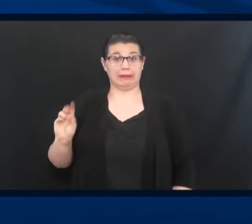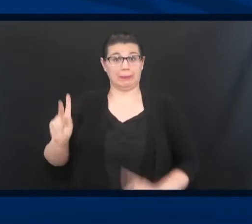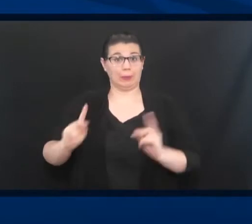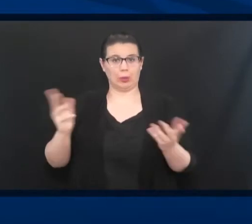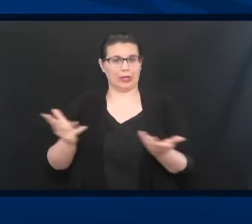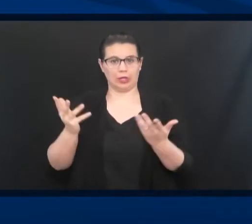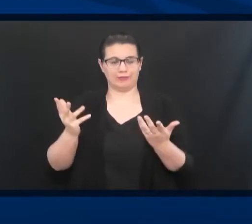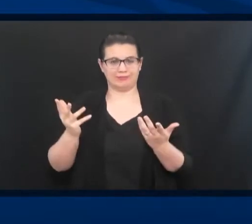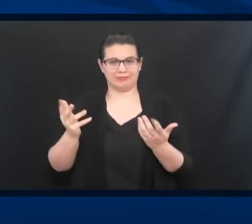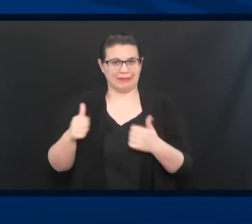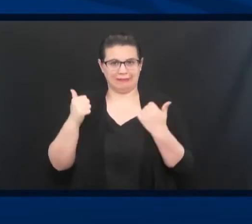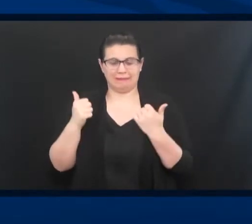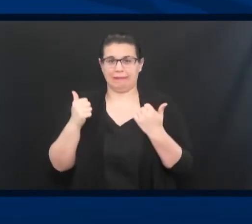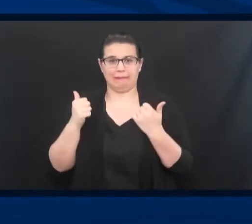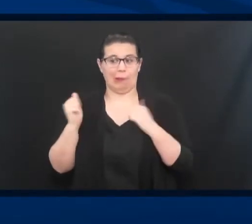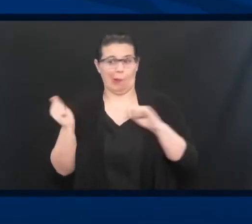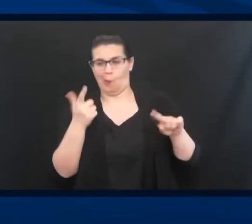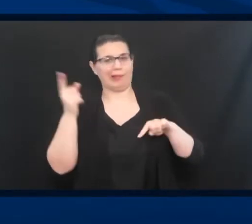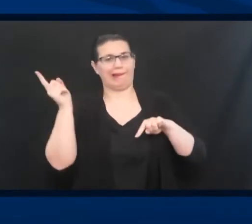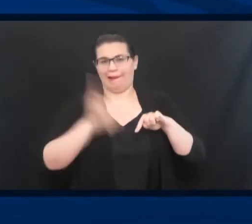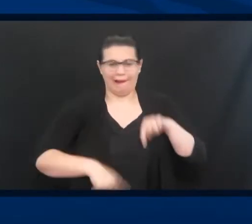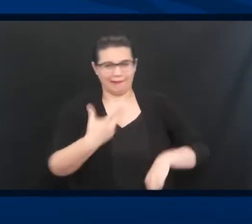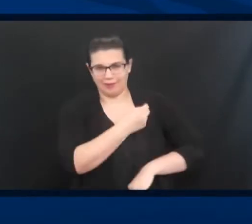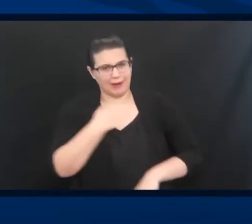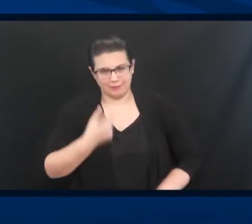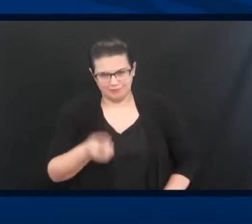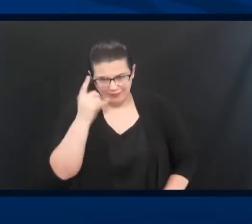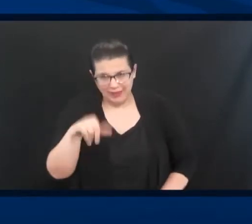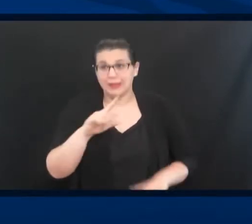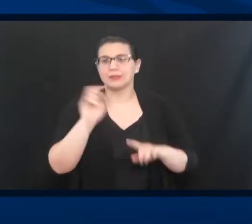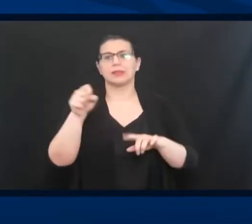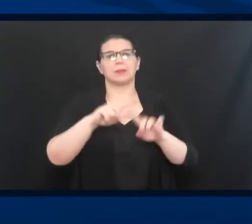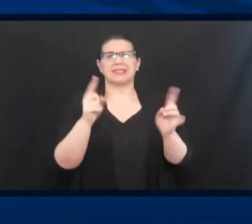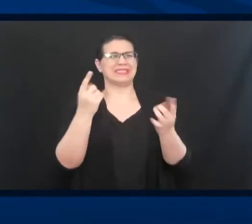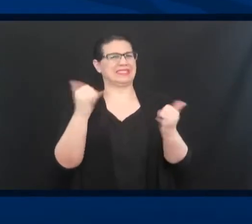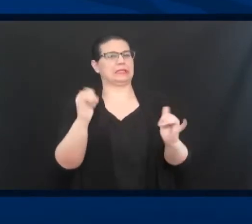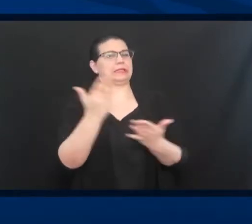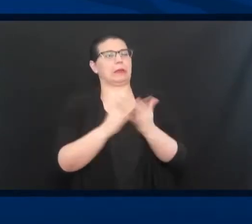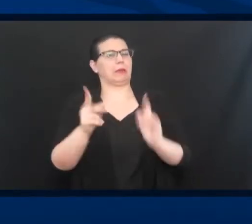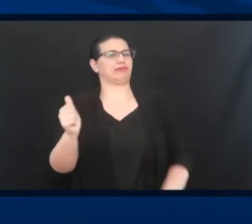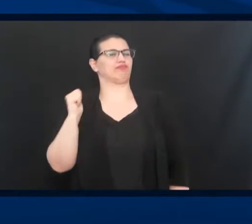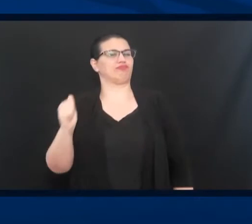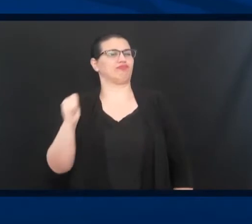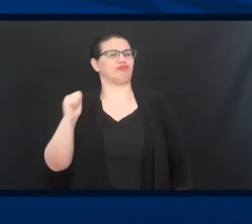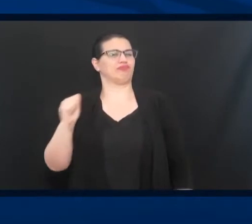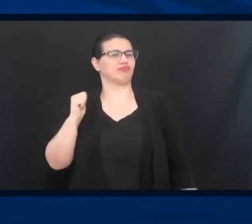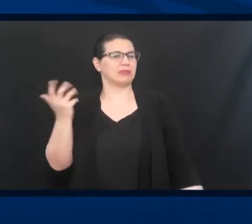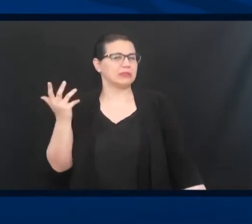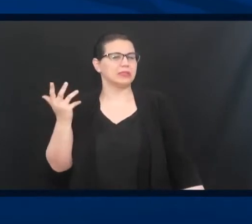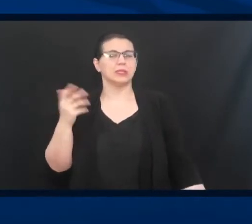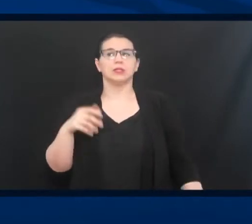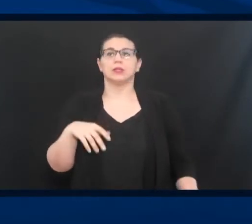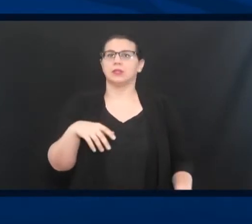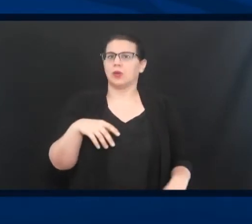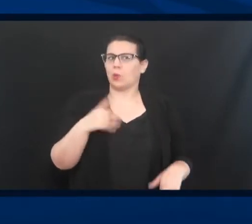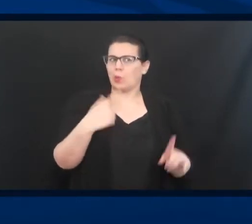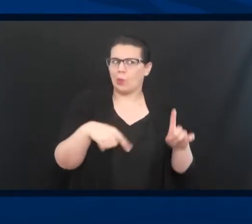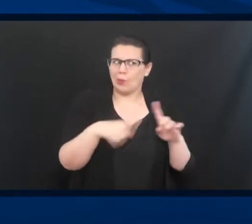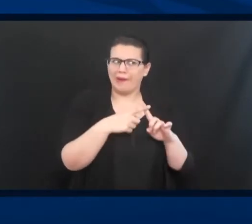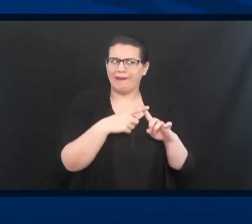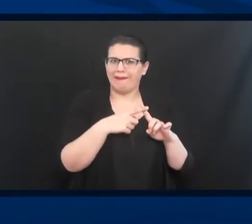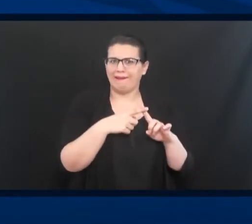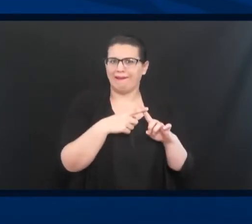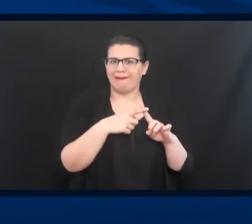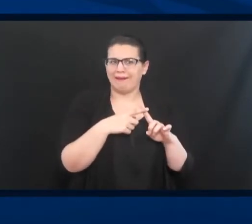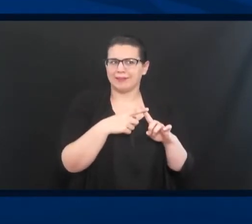for the shot, but it still remains that a large number of people just aren't going to get it. At what point do you